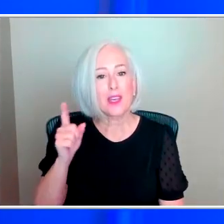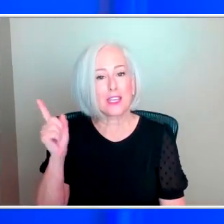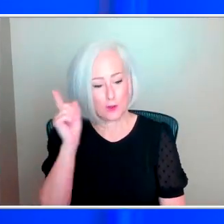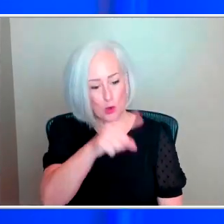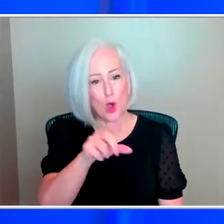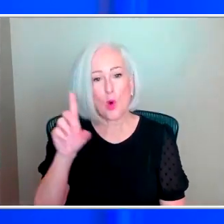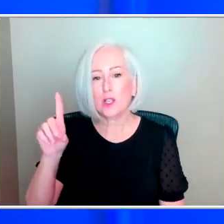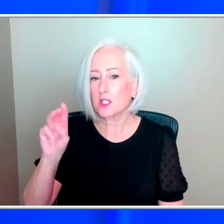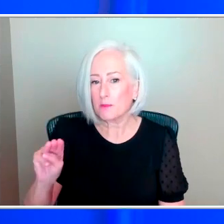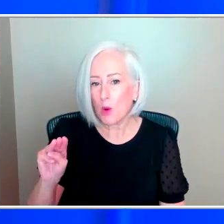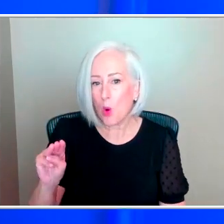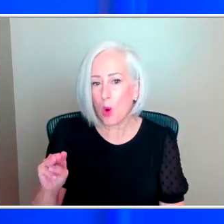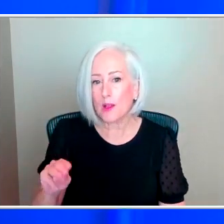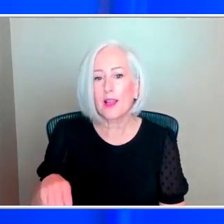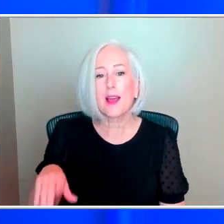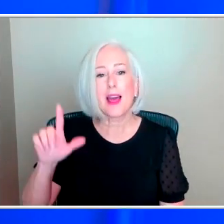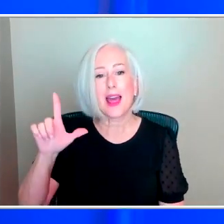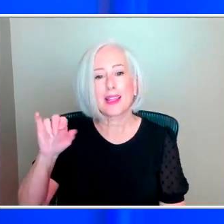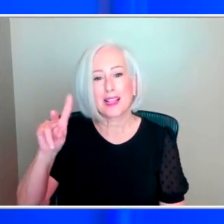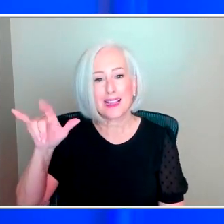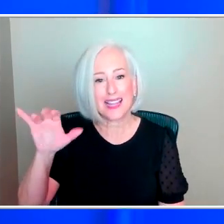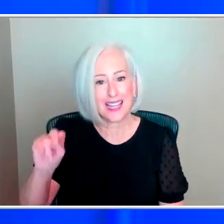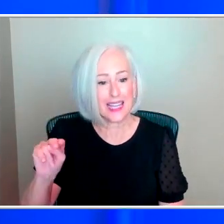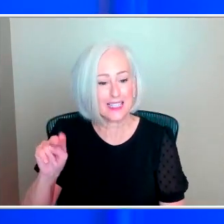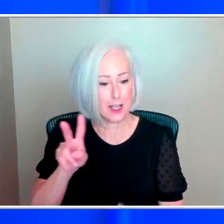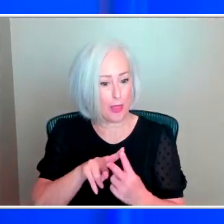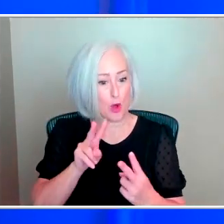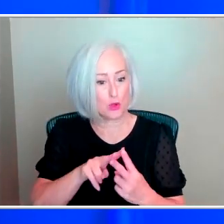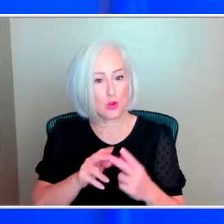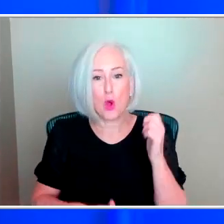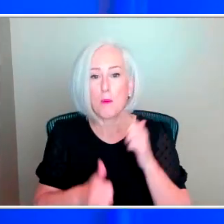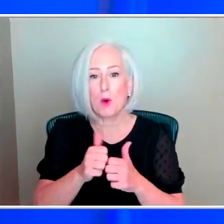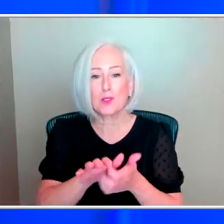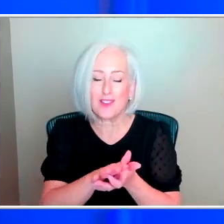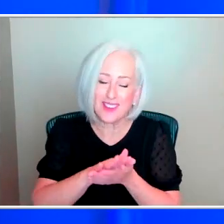are some of the cleanest cities in the country in terms of air pollution.